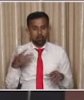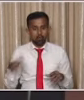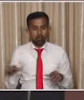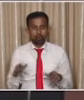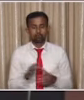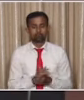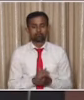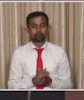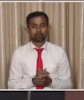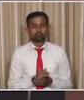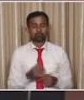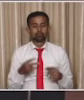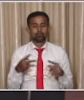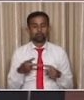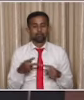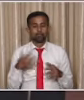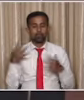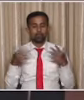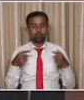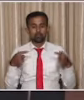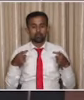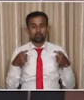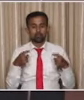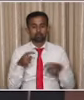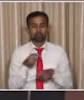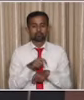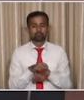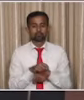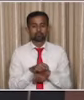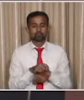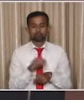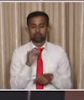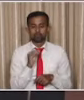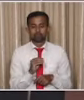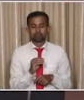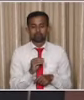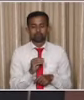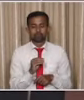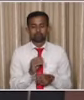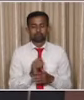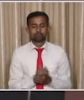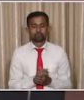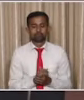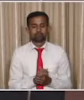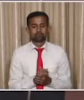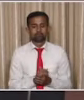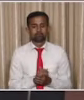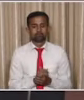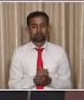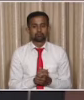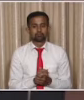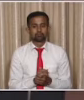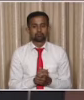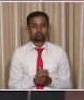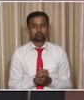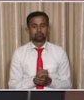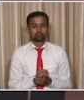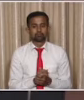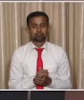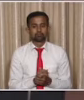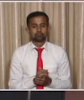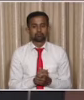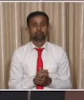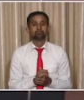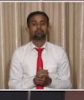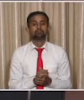Second World War. But I hope you will have the guts to ask when you go to the UN